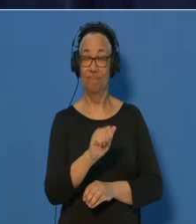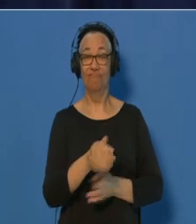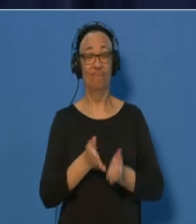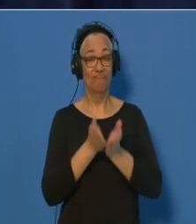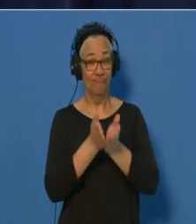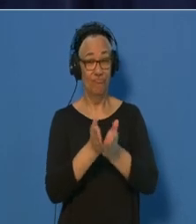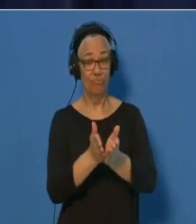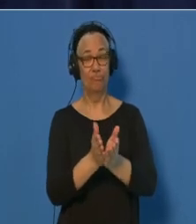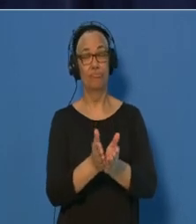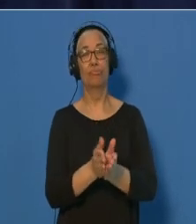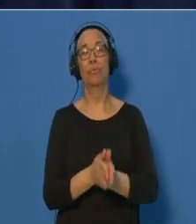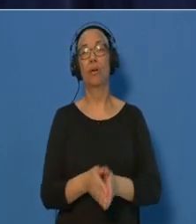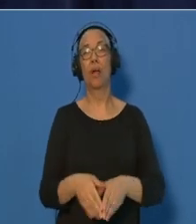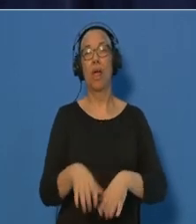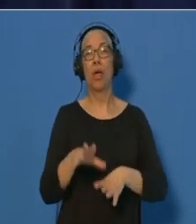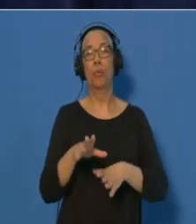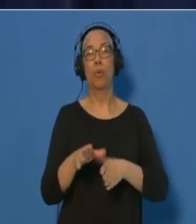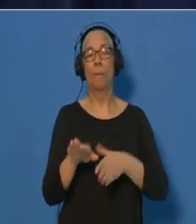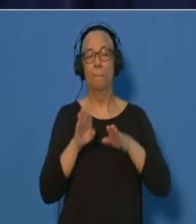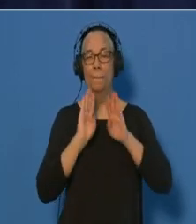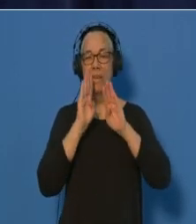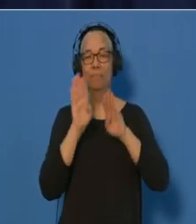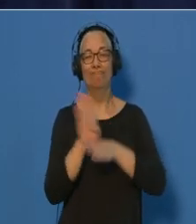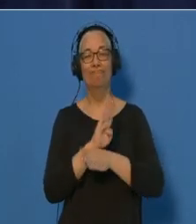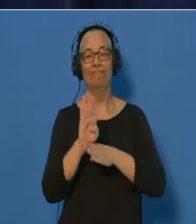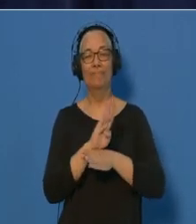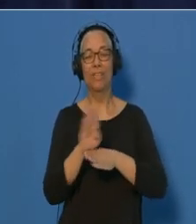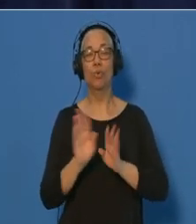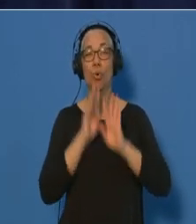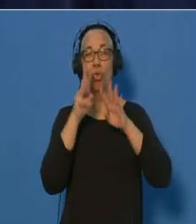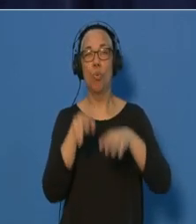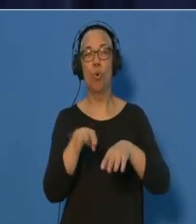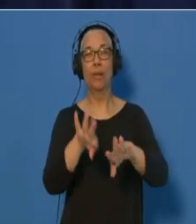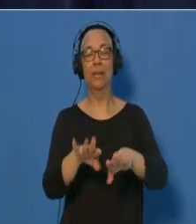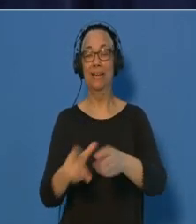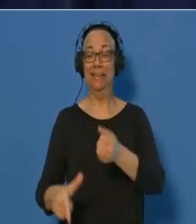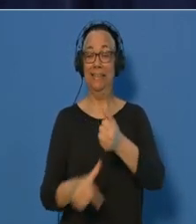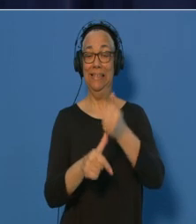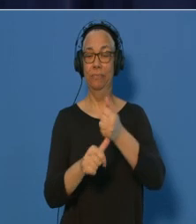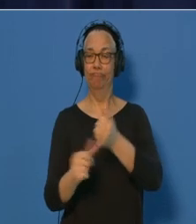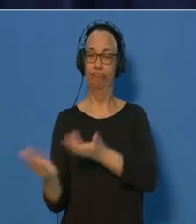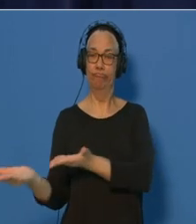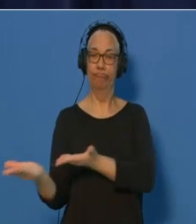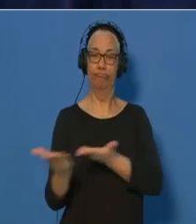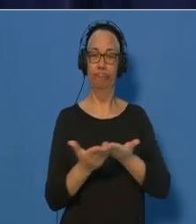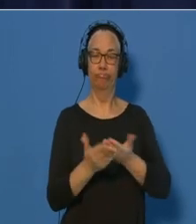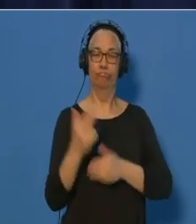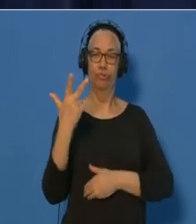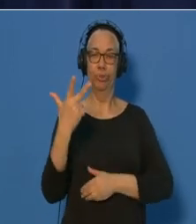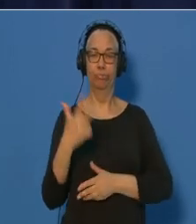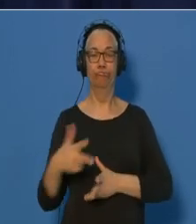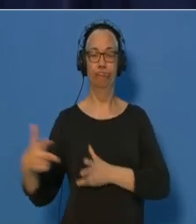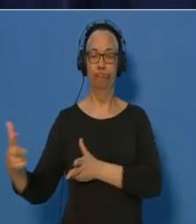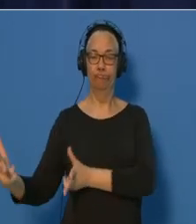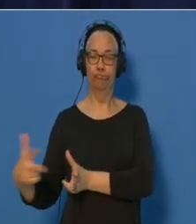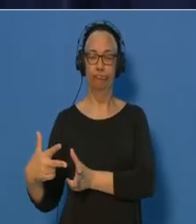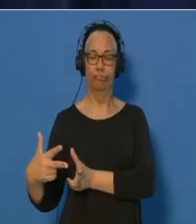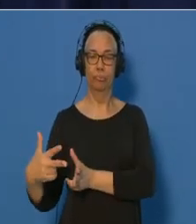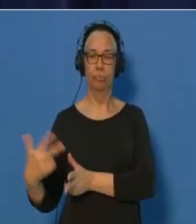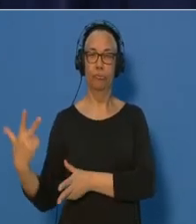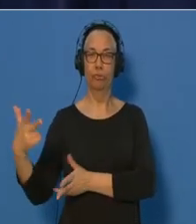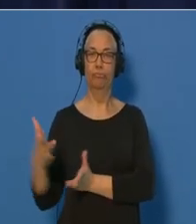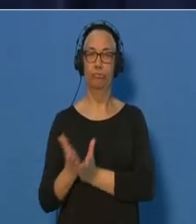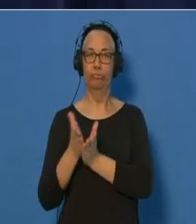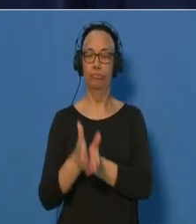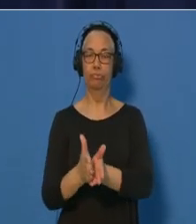water over the last 24 hours. They assisted in escorting 2 vessels that entered Bermuda's waters to